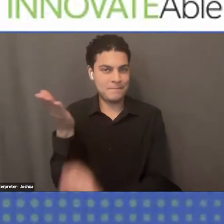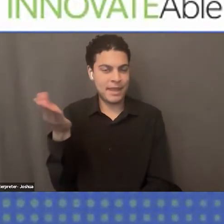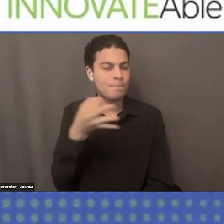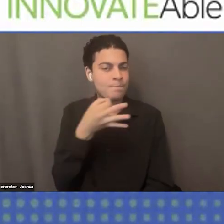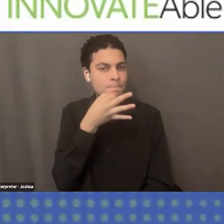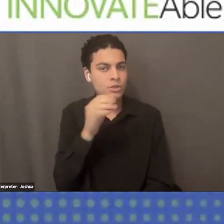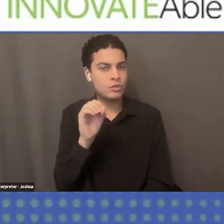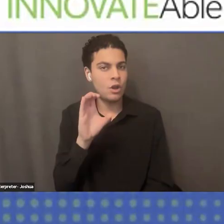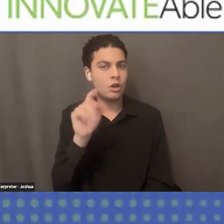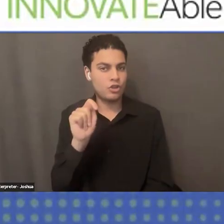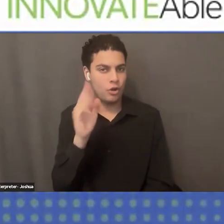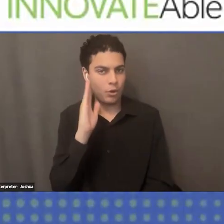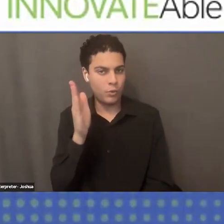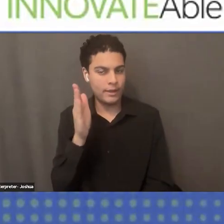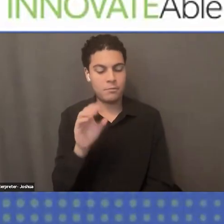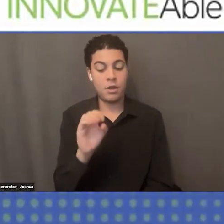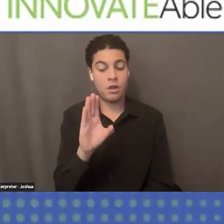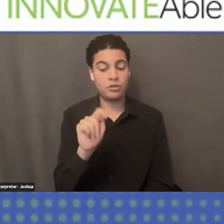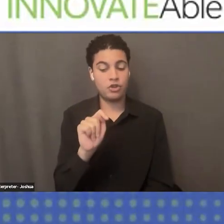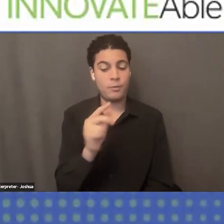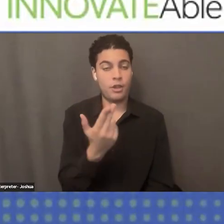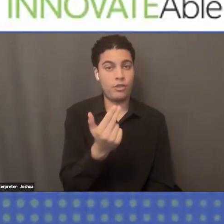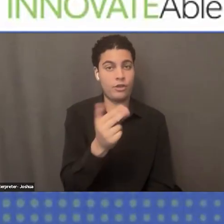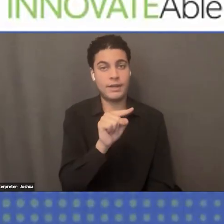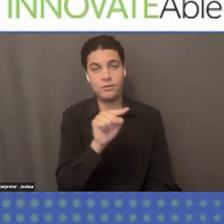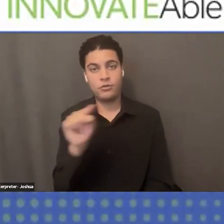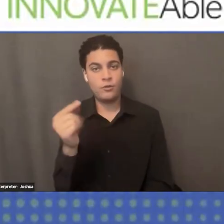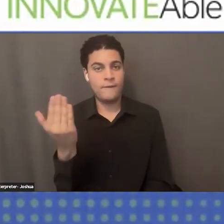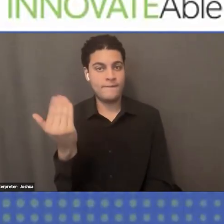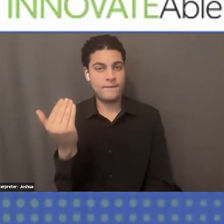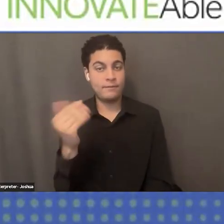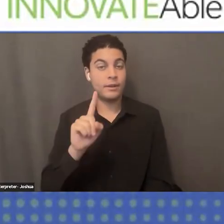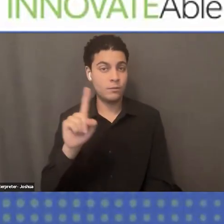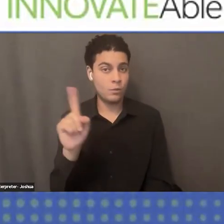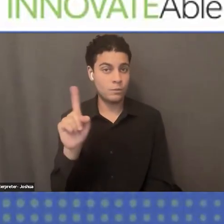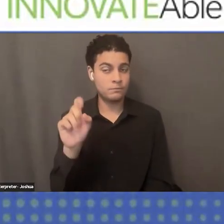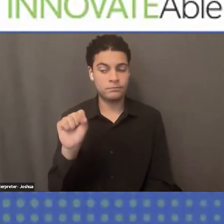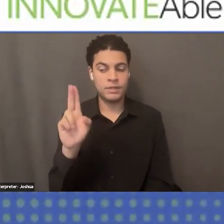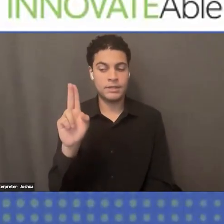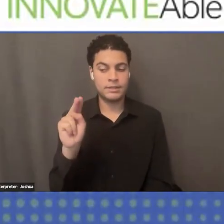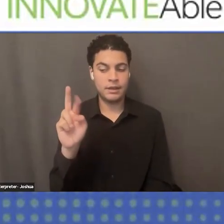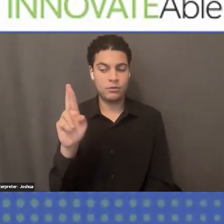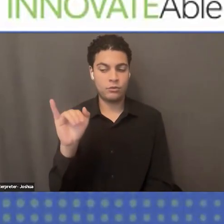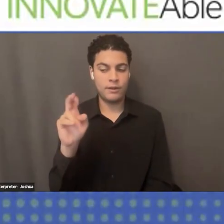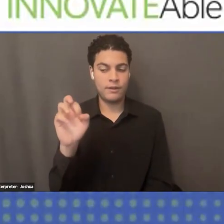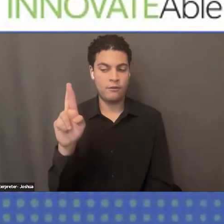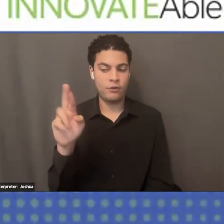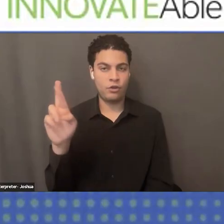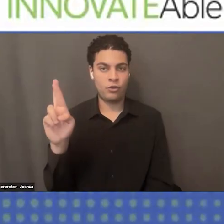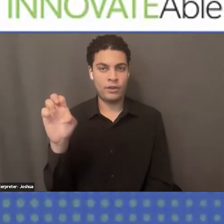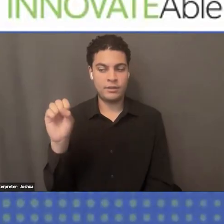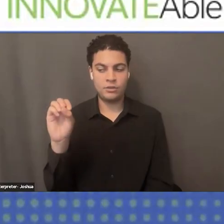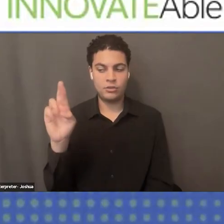have those dates, it's October 13th through 15th at the Sun River Resort in Central Oregon. You'll have